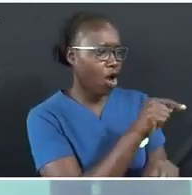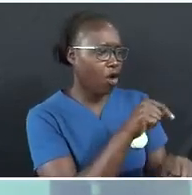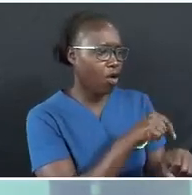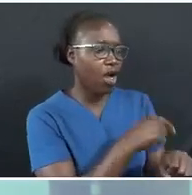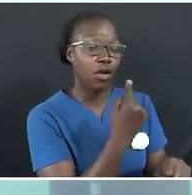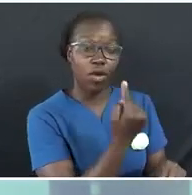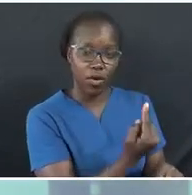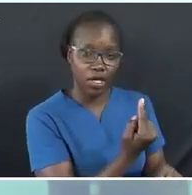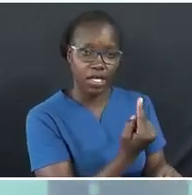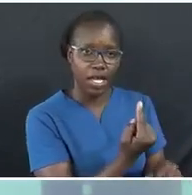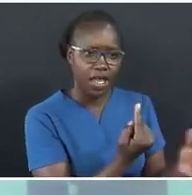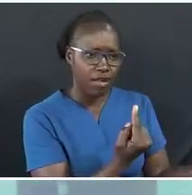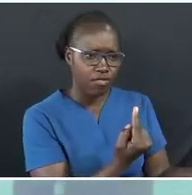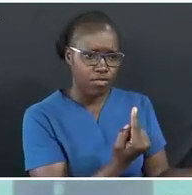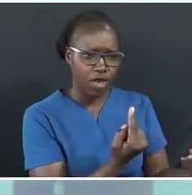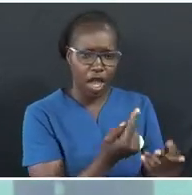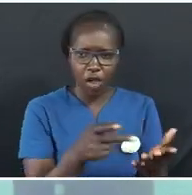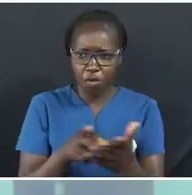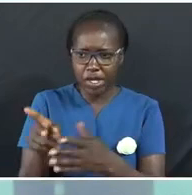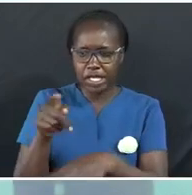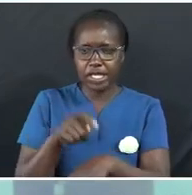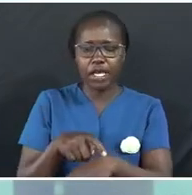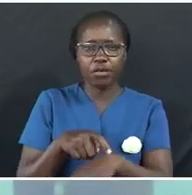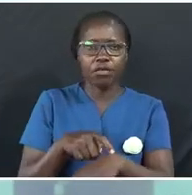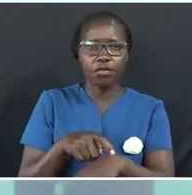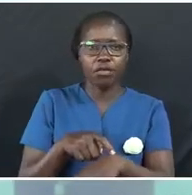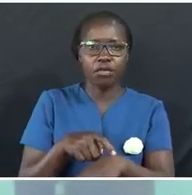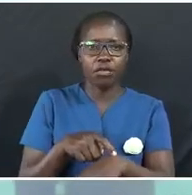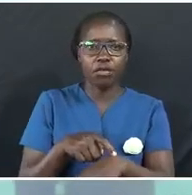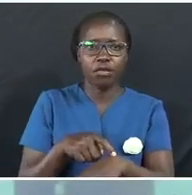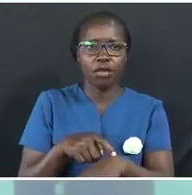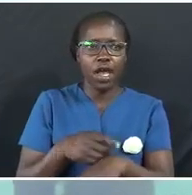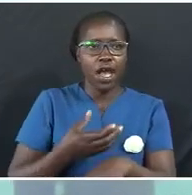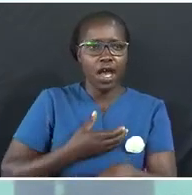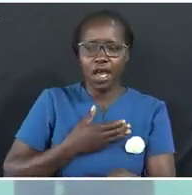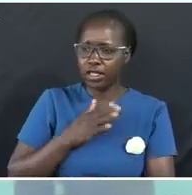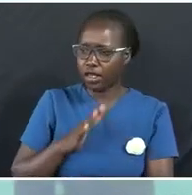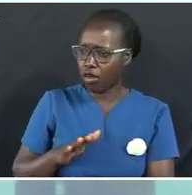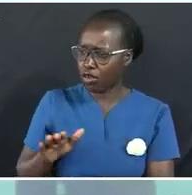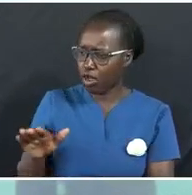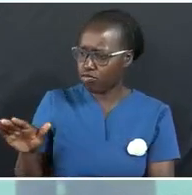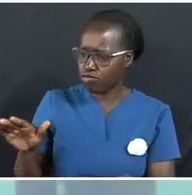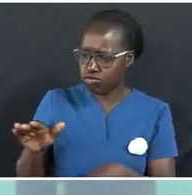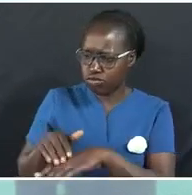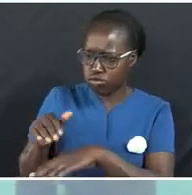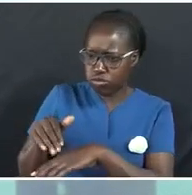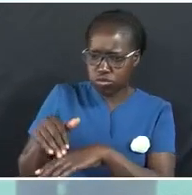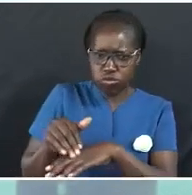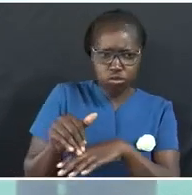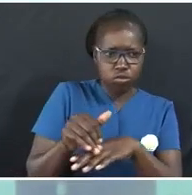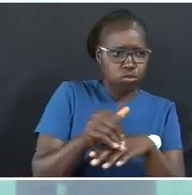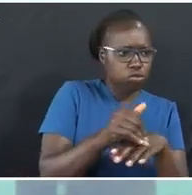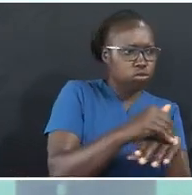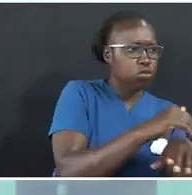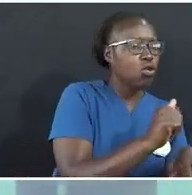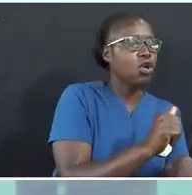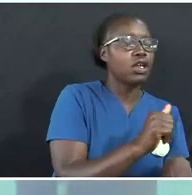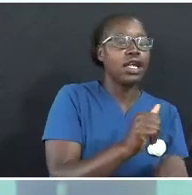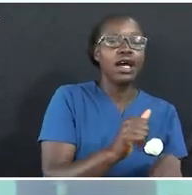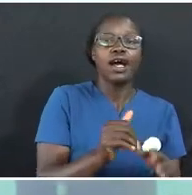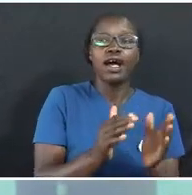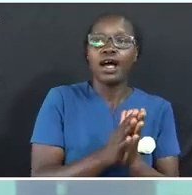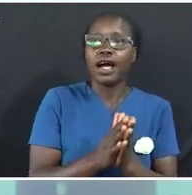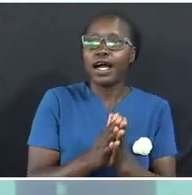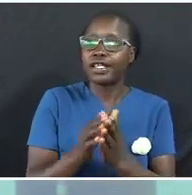6, payment time. And the owner tells the steward, please go and do the payment. And he